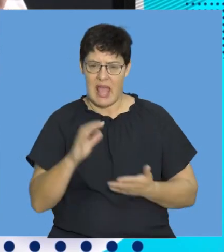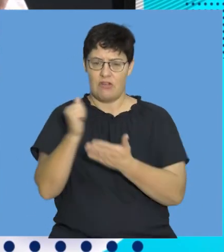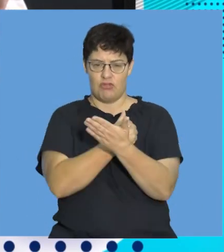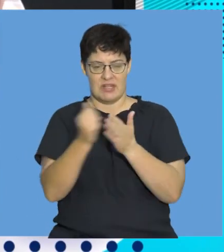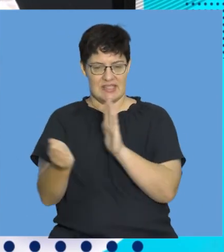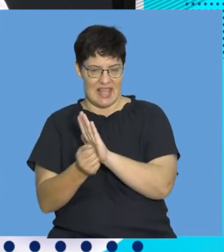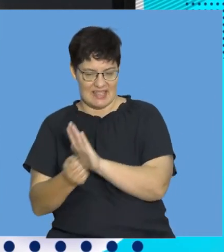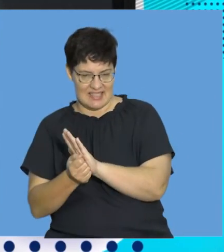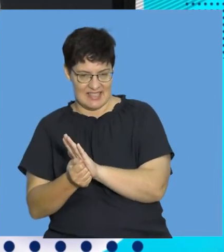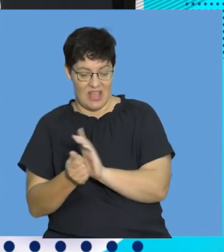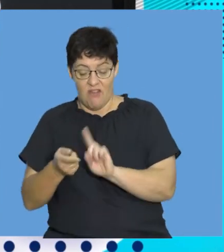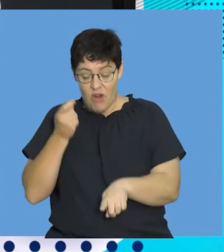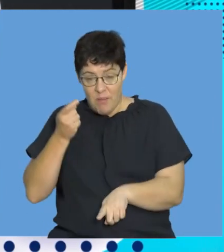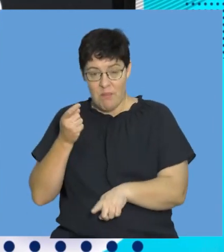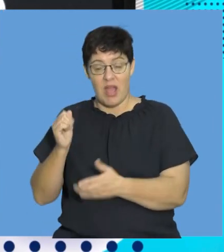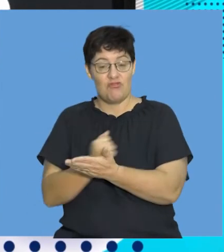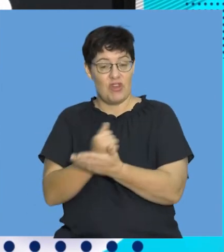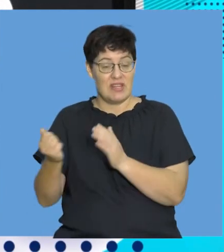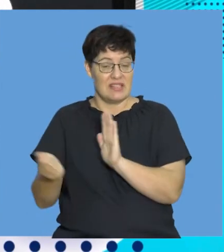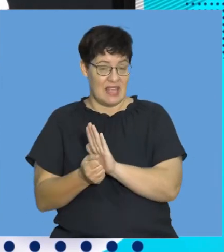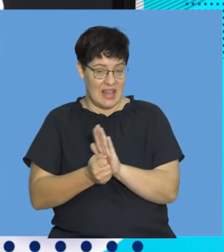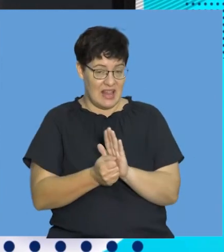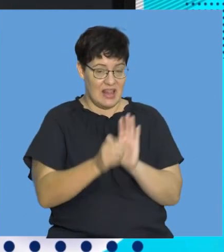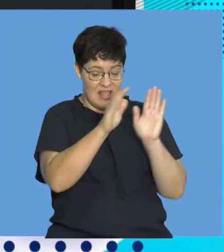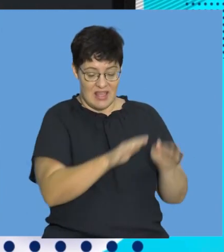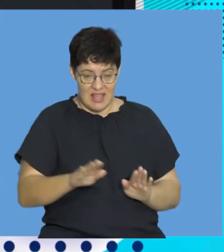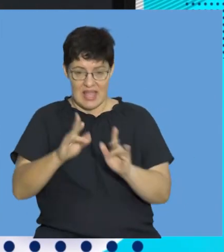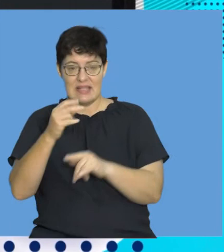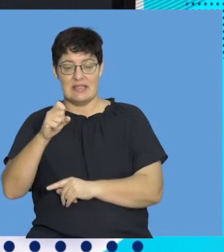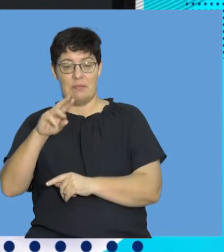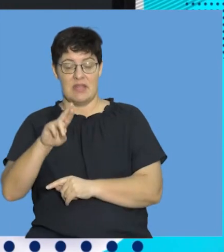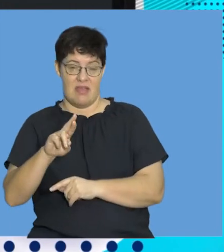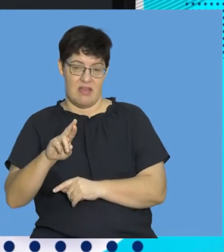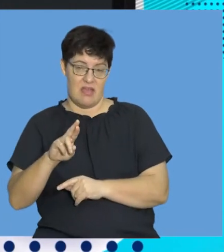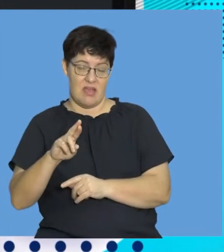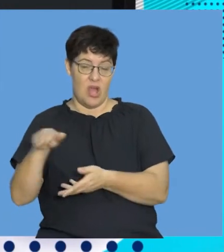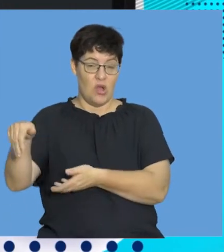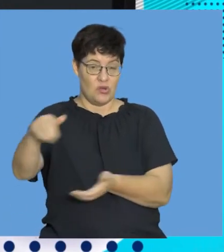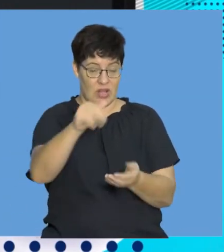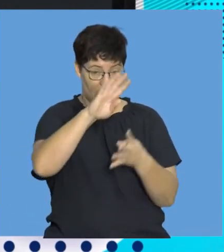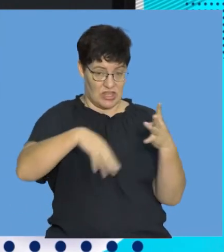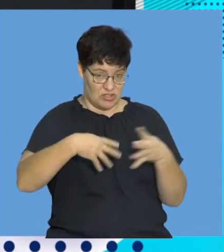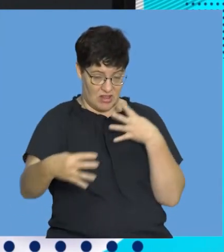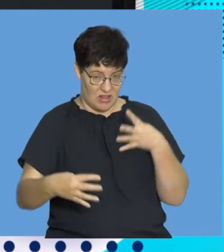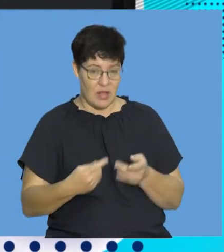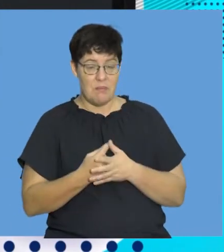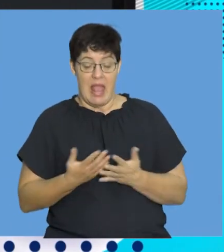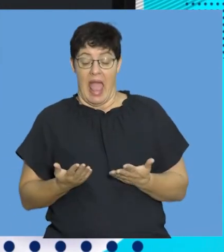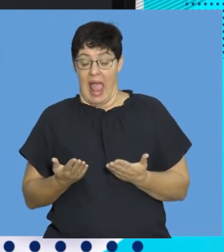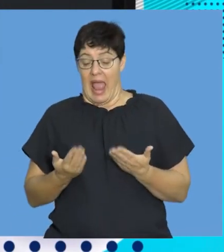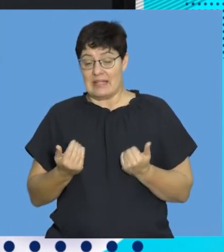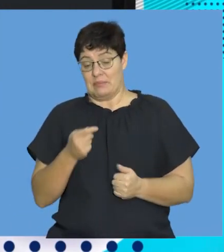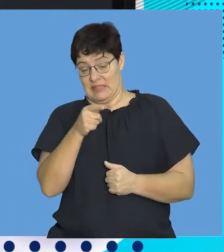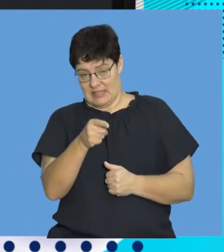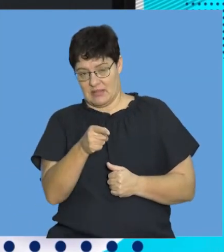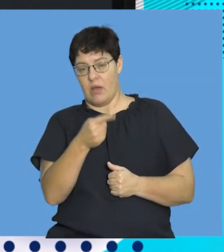sales. From our credit sales, we moved on to our debtors collection schedule, which gives you an anticipated or